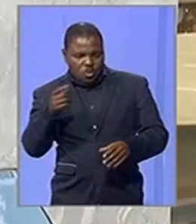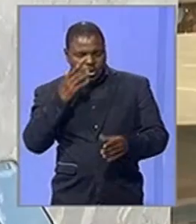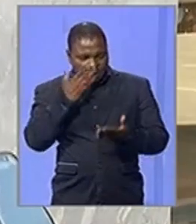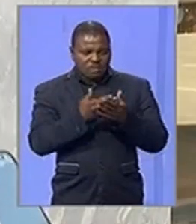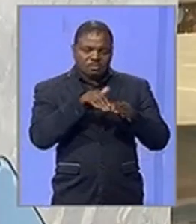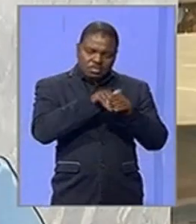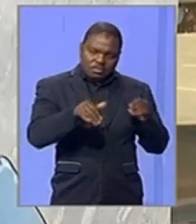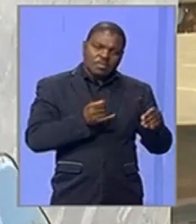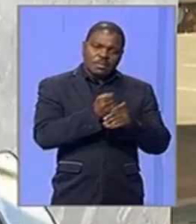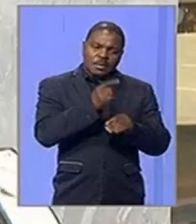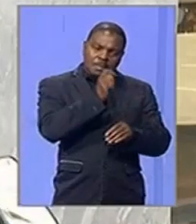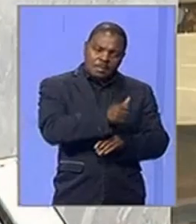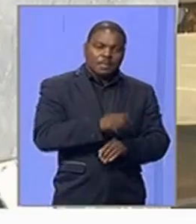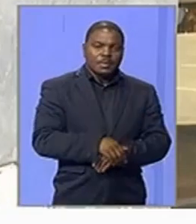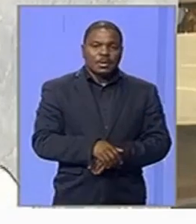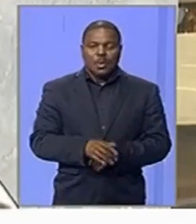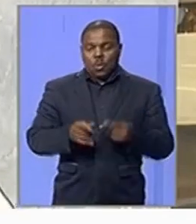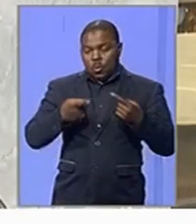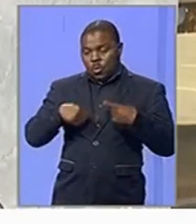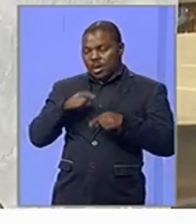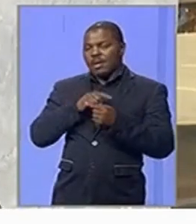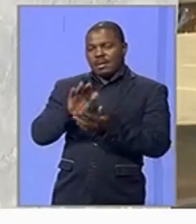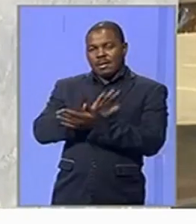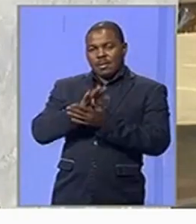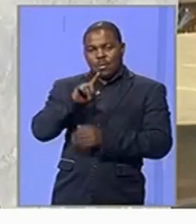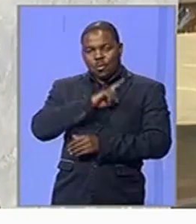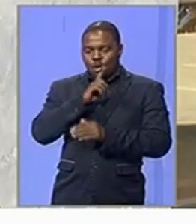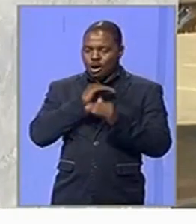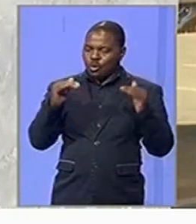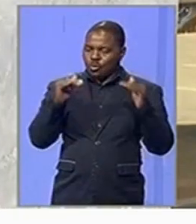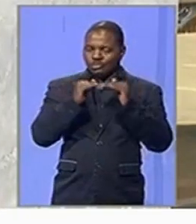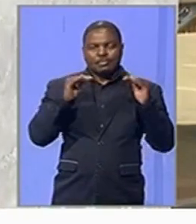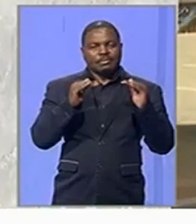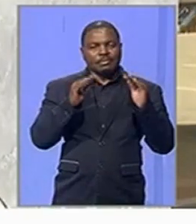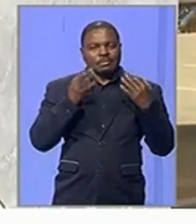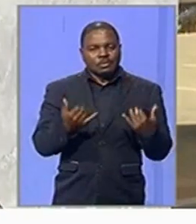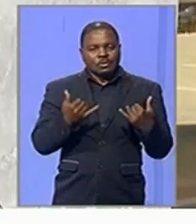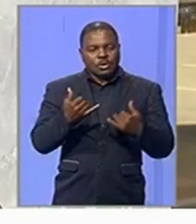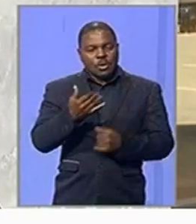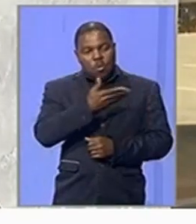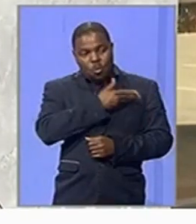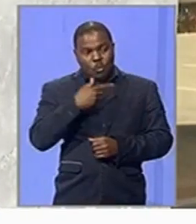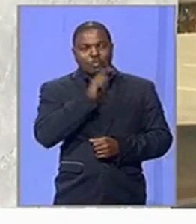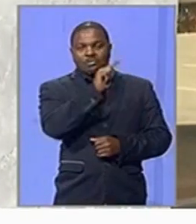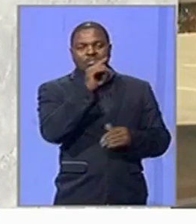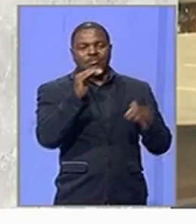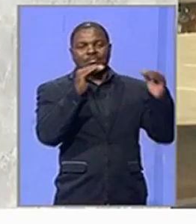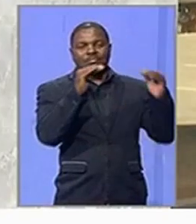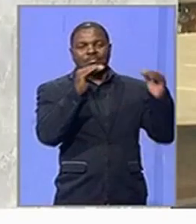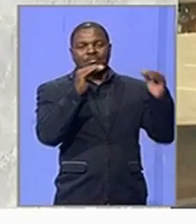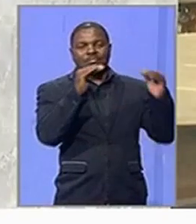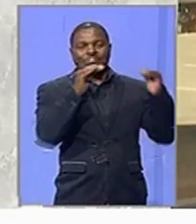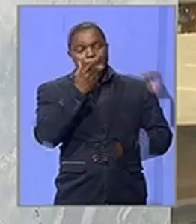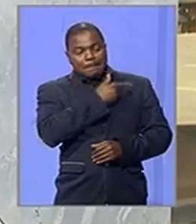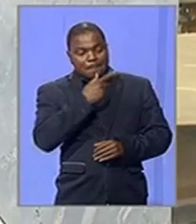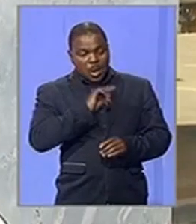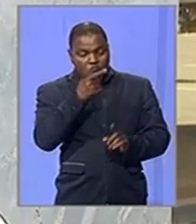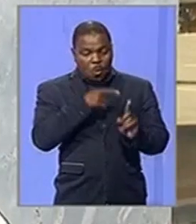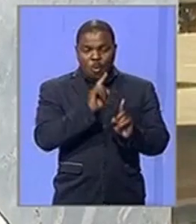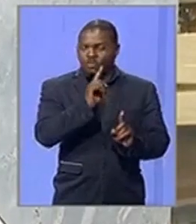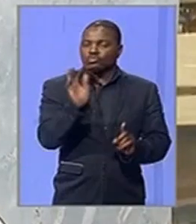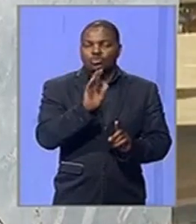thabile haholo hore at least justice prevail on behalf ya basadi. Is not of Dimakatso Ratselane,